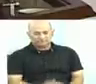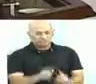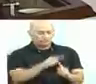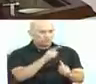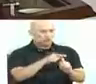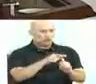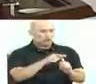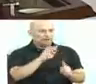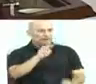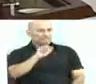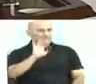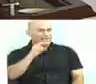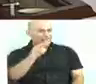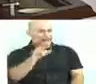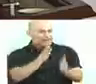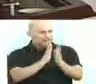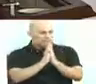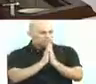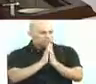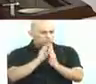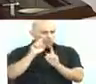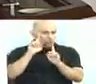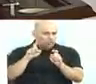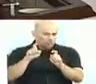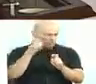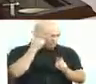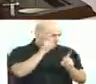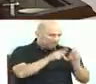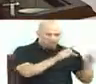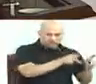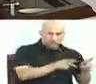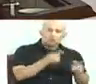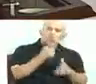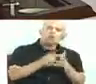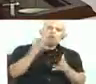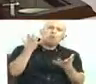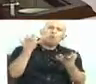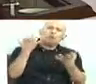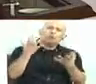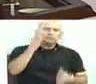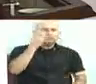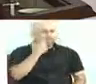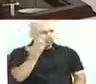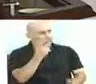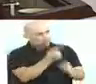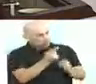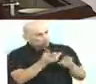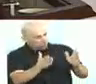When Micah asked the question for the people, what did God want? And he told them justice and